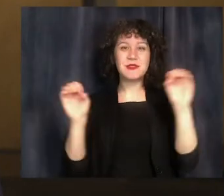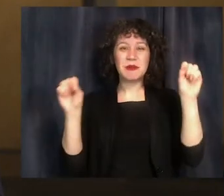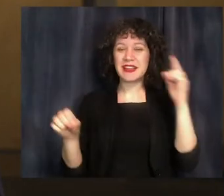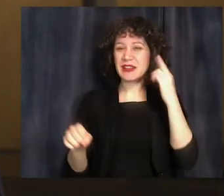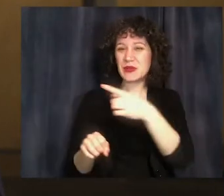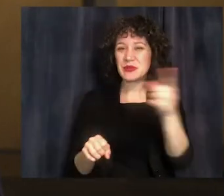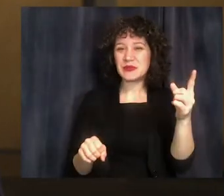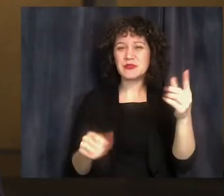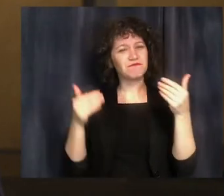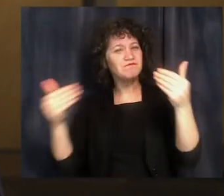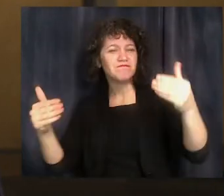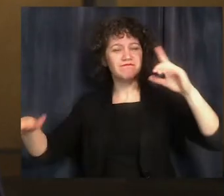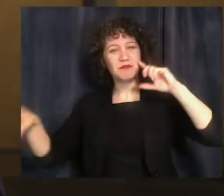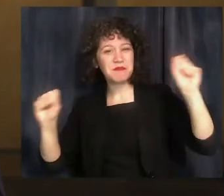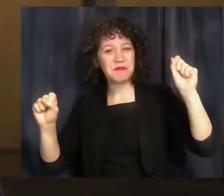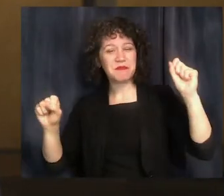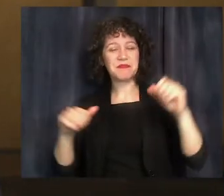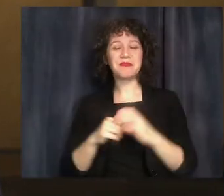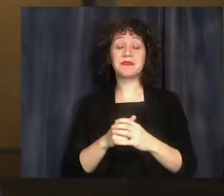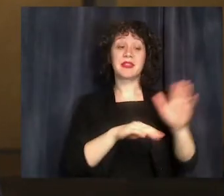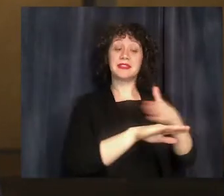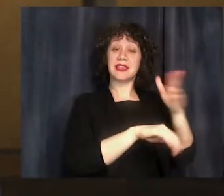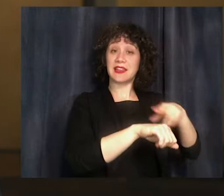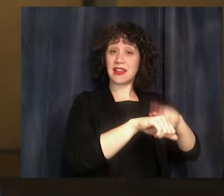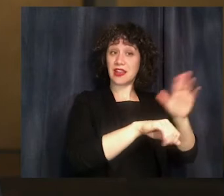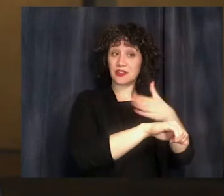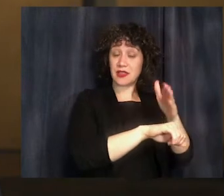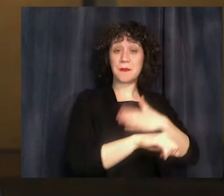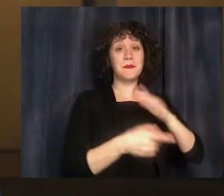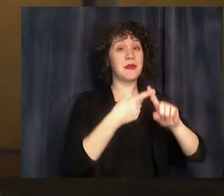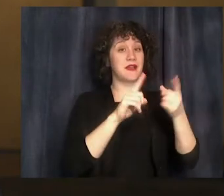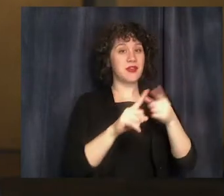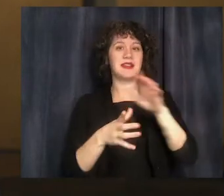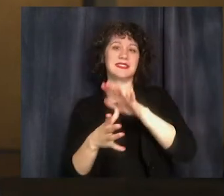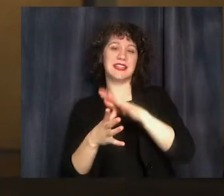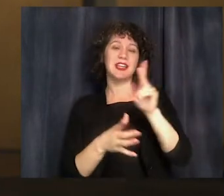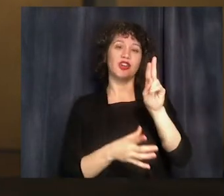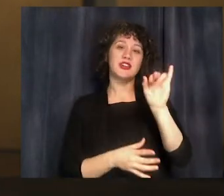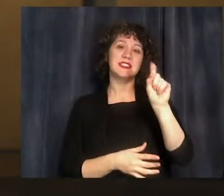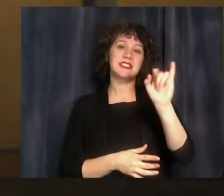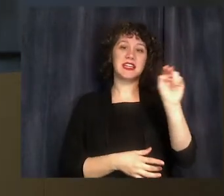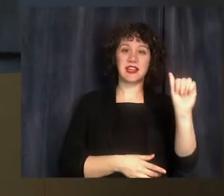you, so make all the noise you want. Singing our national anthem is my friend and fellow senior, Christina Jean.